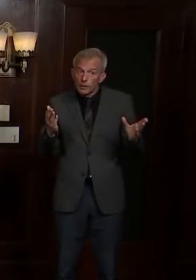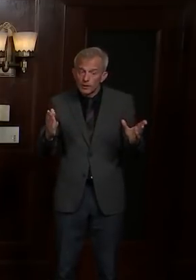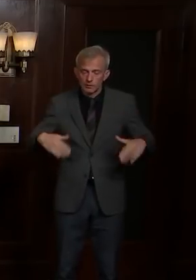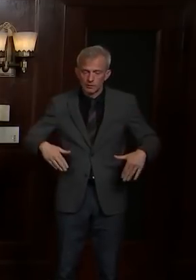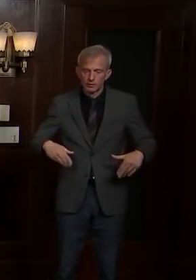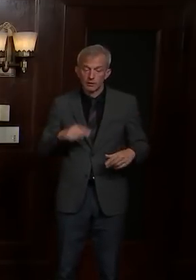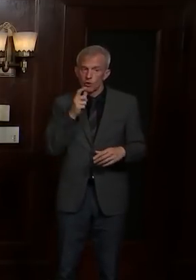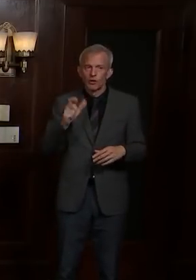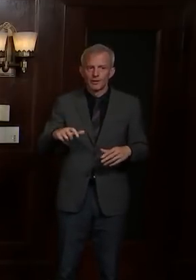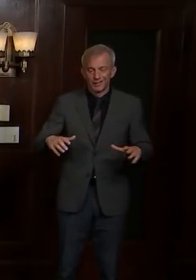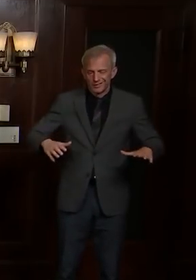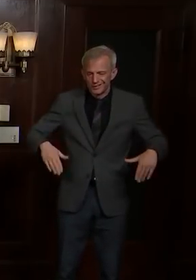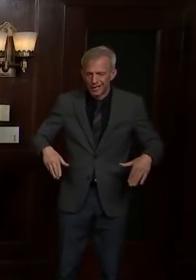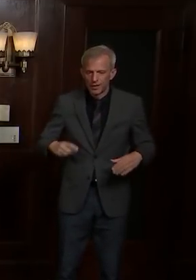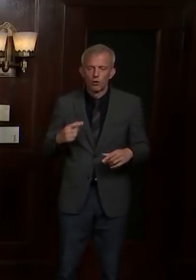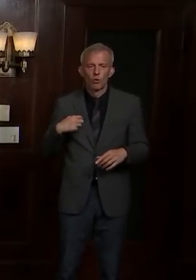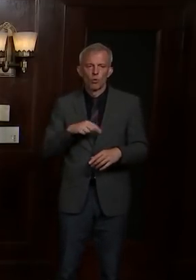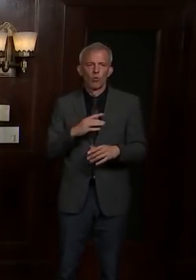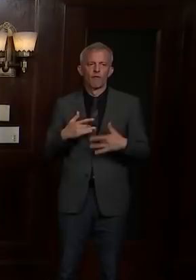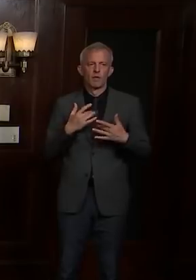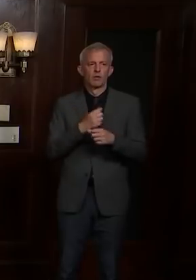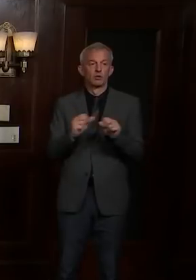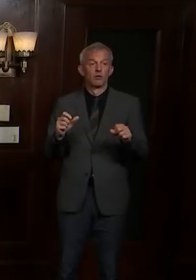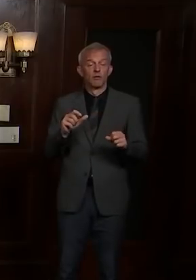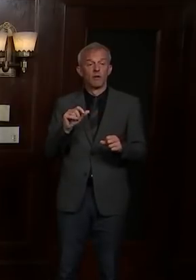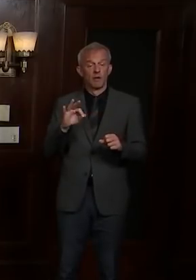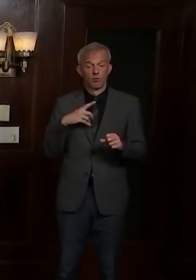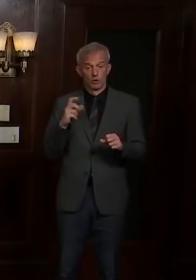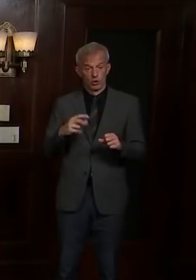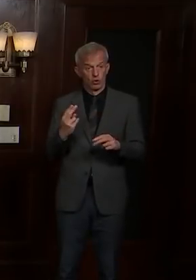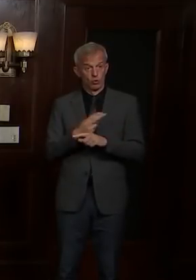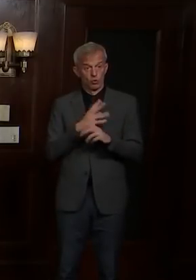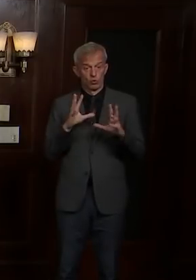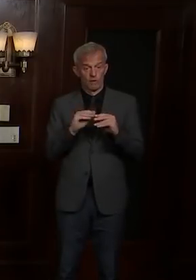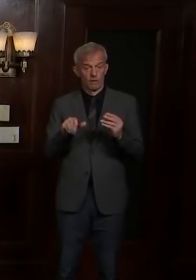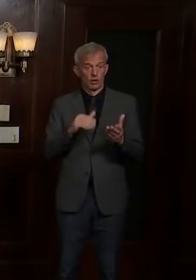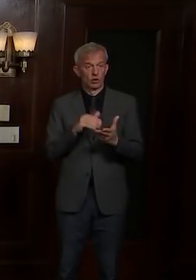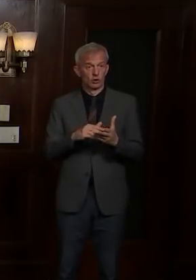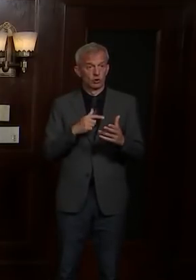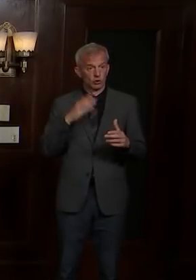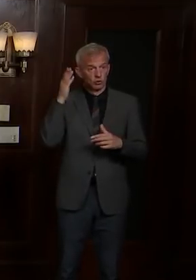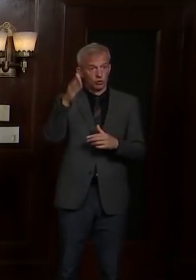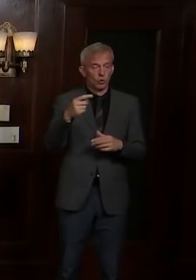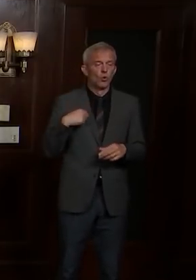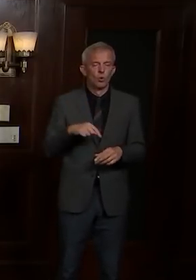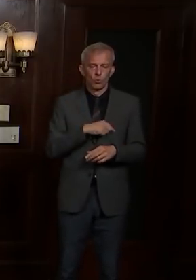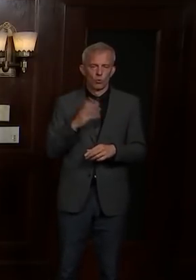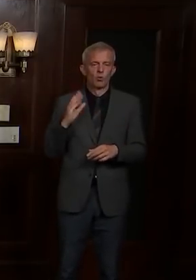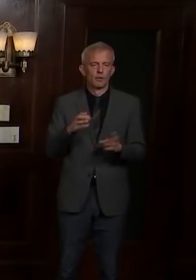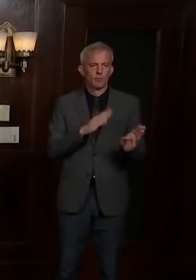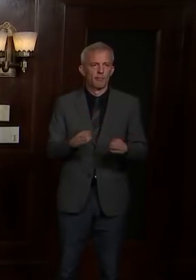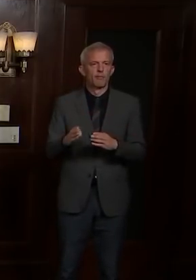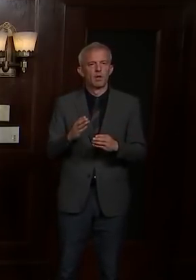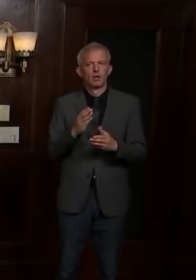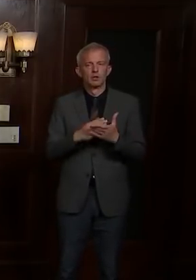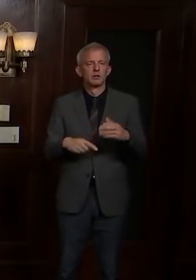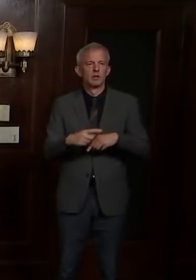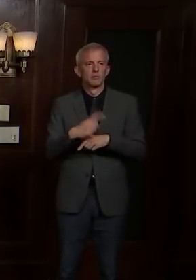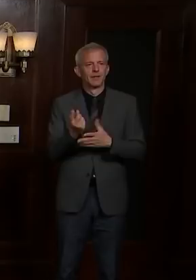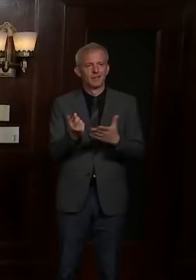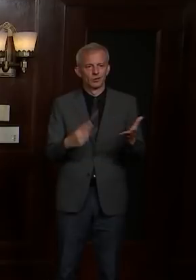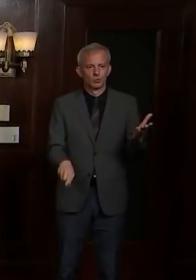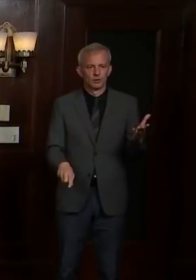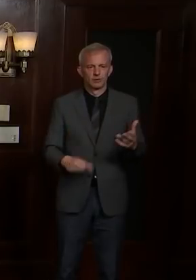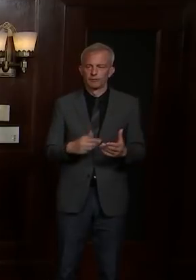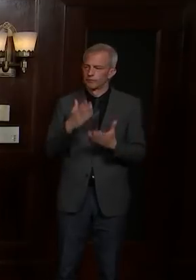we feel very secure that should we need to use that in the coming weeks, that we will be prepared sometime next week. Thanks,